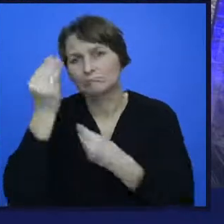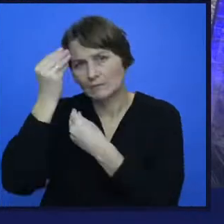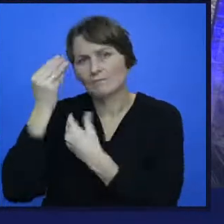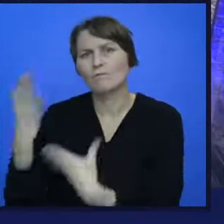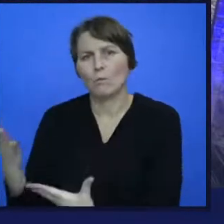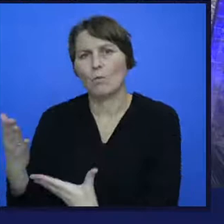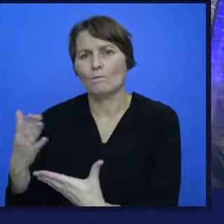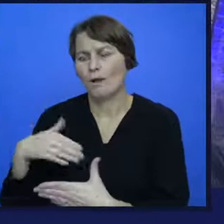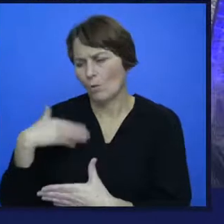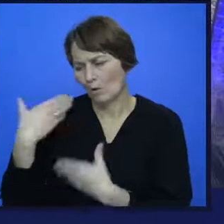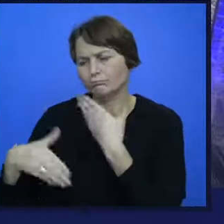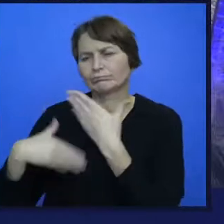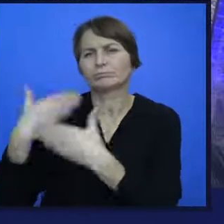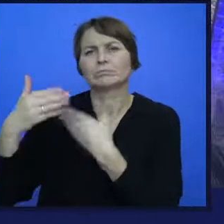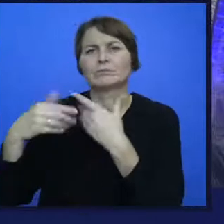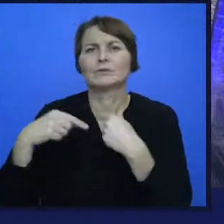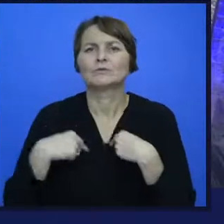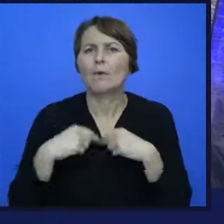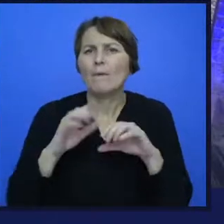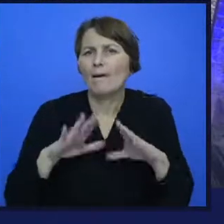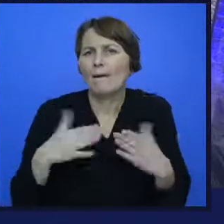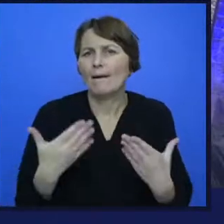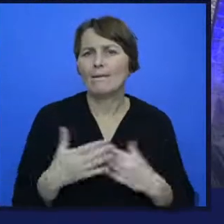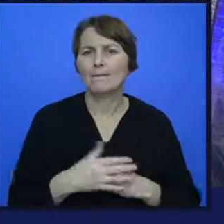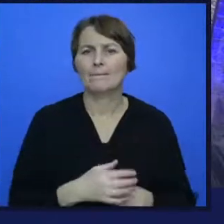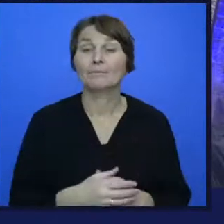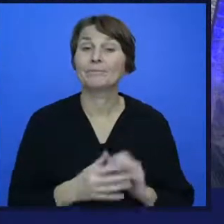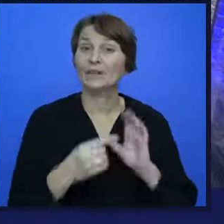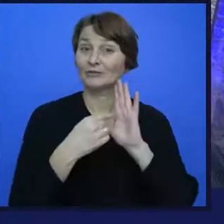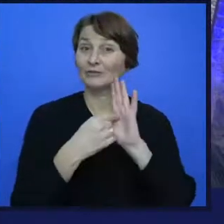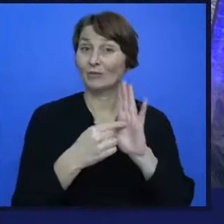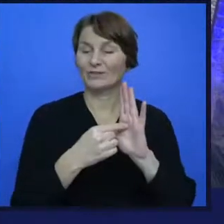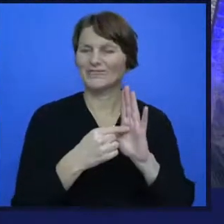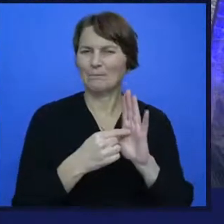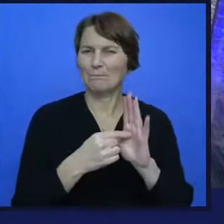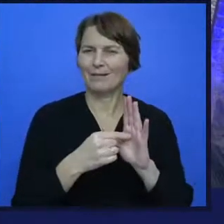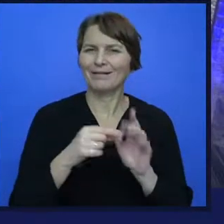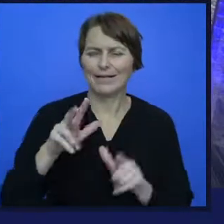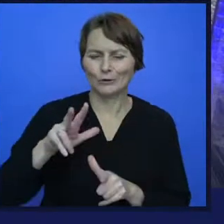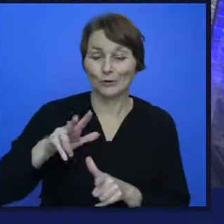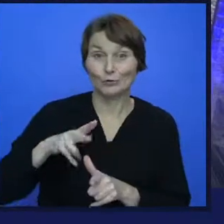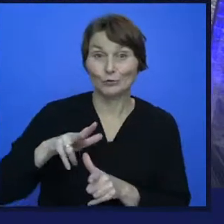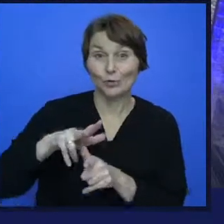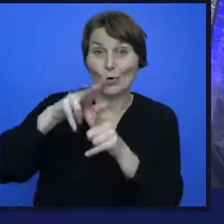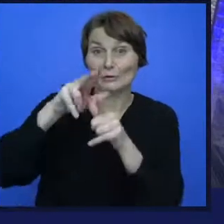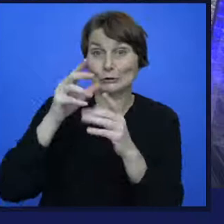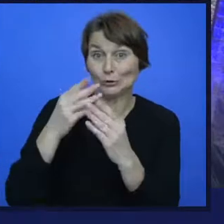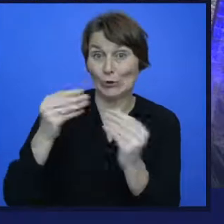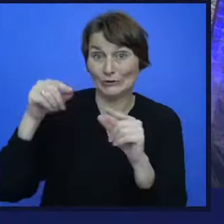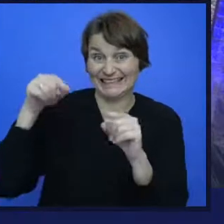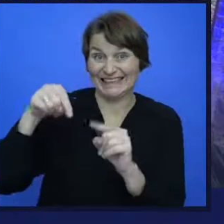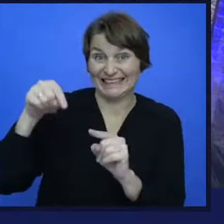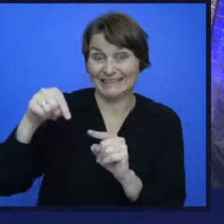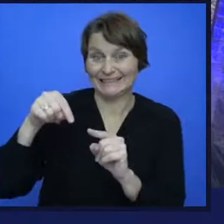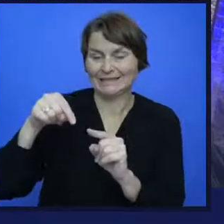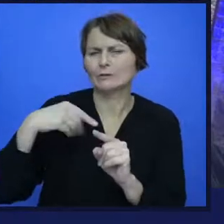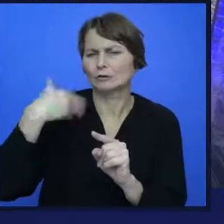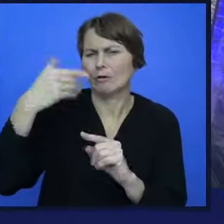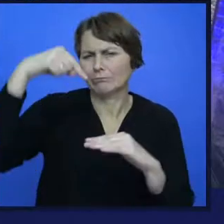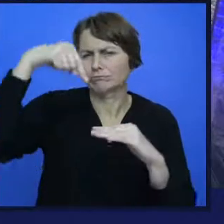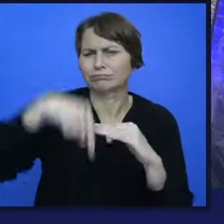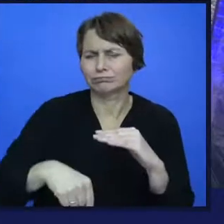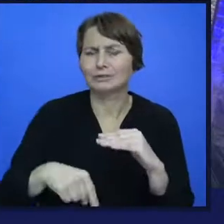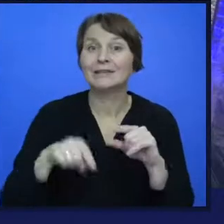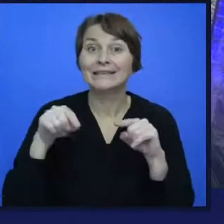learnings on or interactions in. And stuff like the drone solution that we'll be talking about later, we've incorporated that into learning as a real